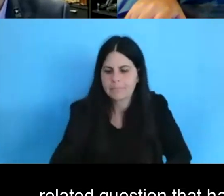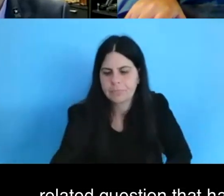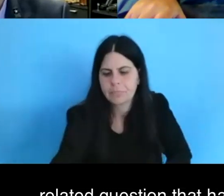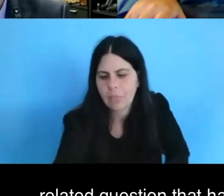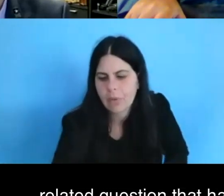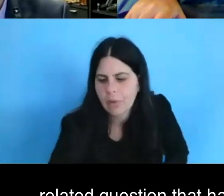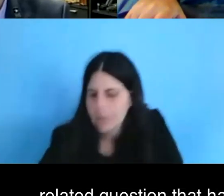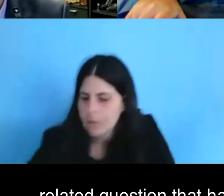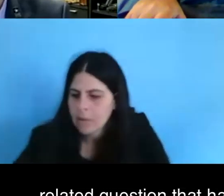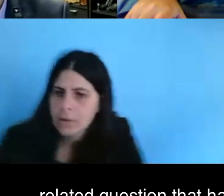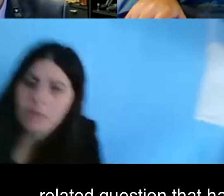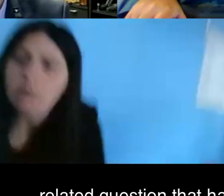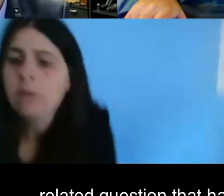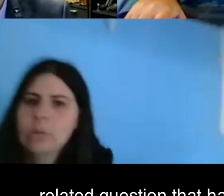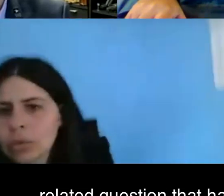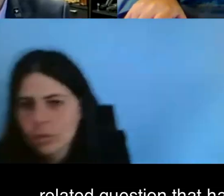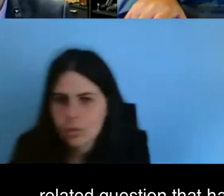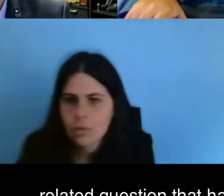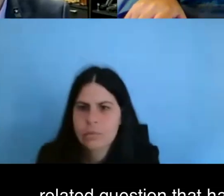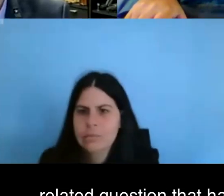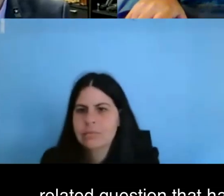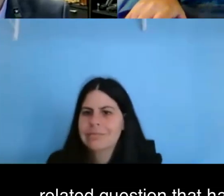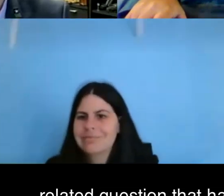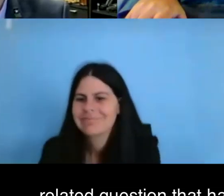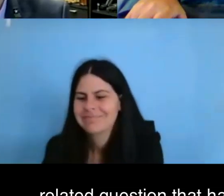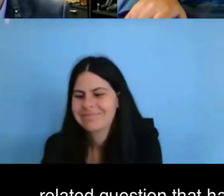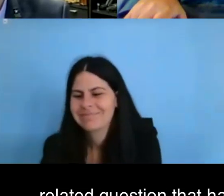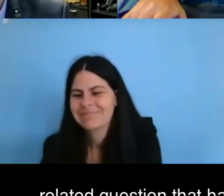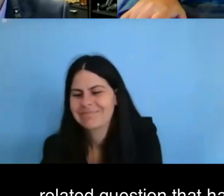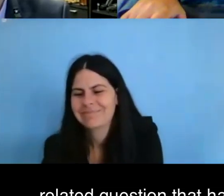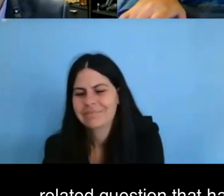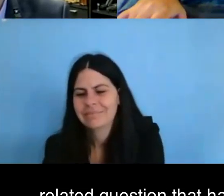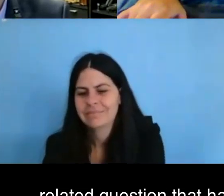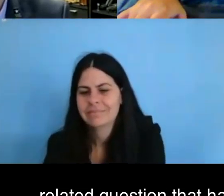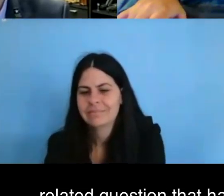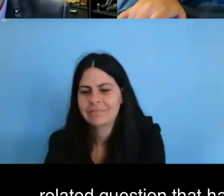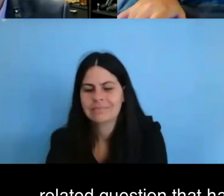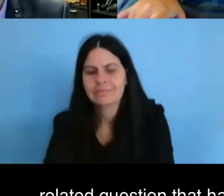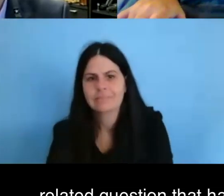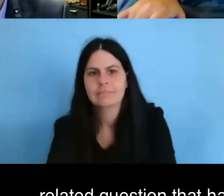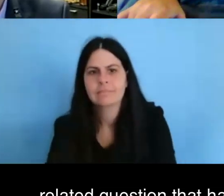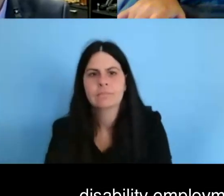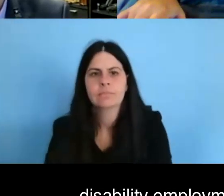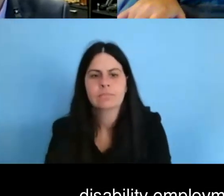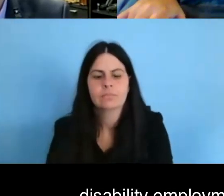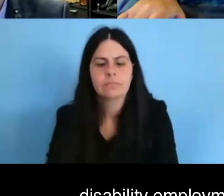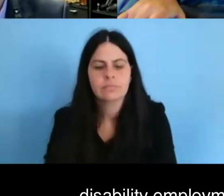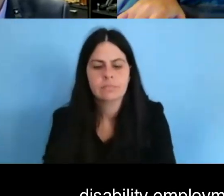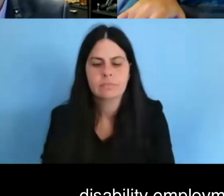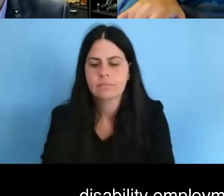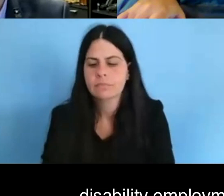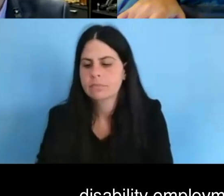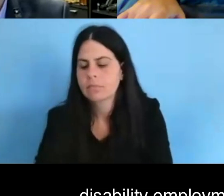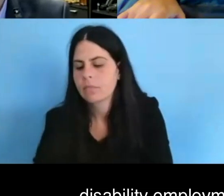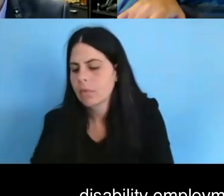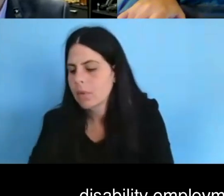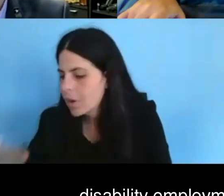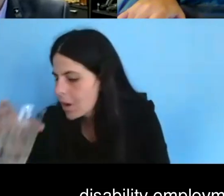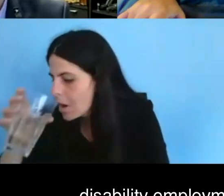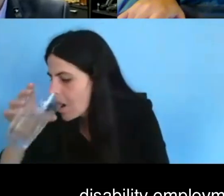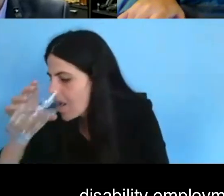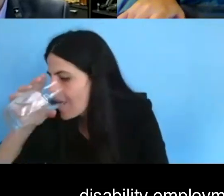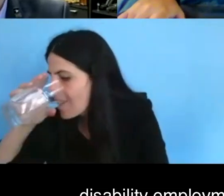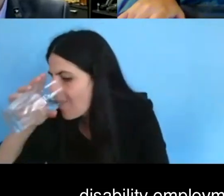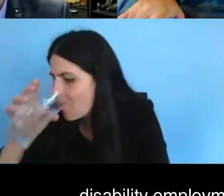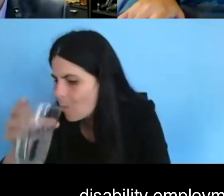Q&A, which is, we have a representative of a very large disability employment